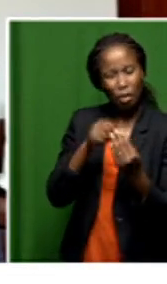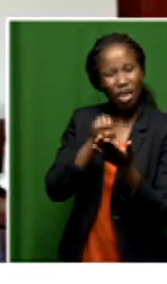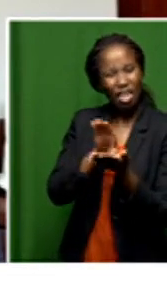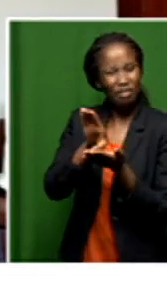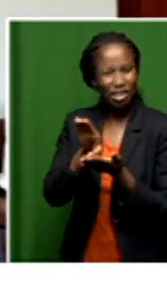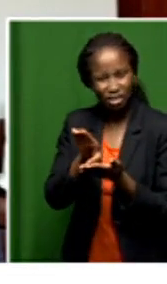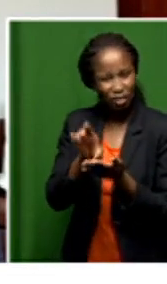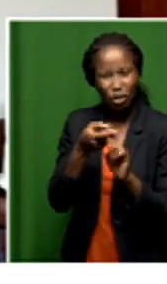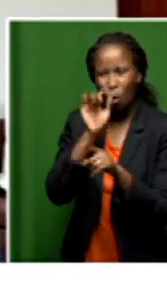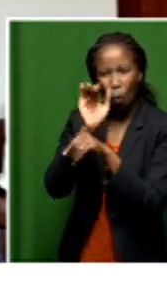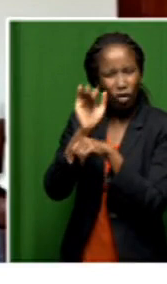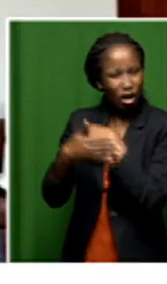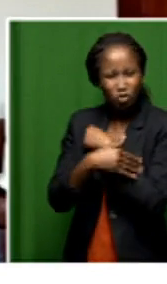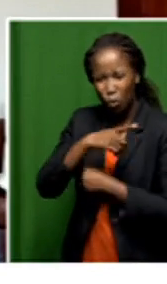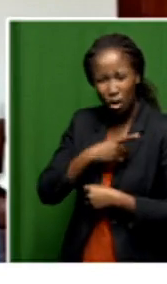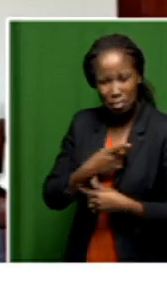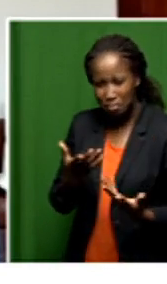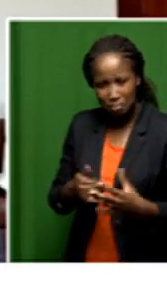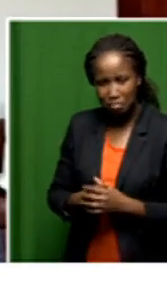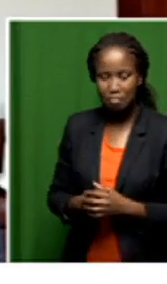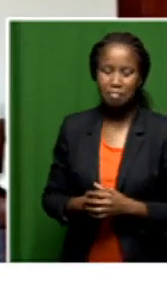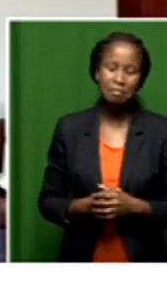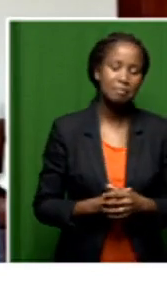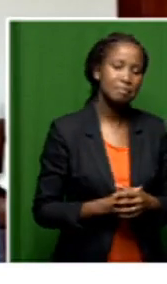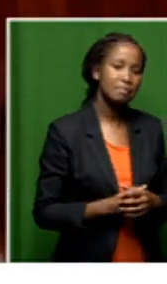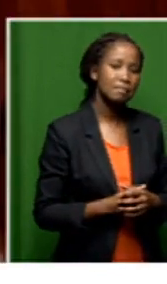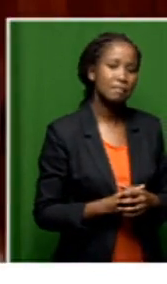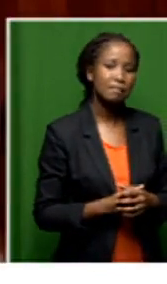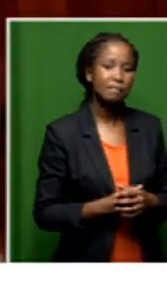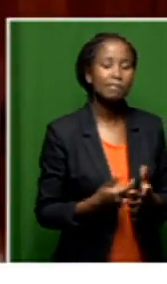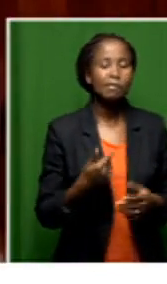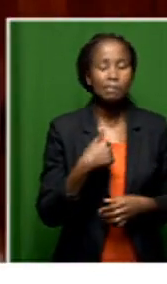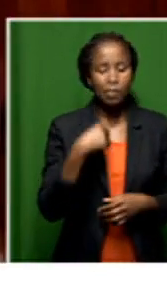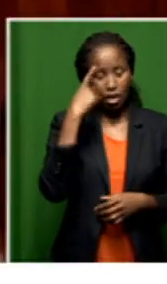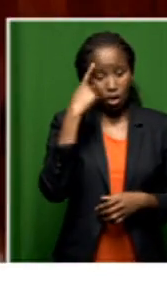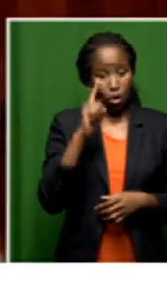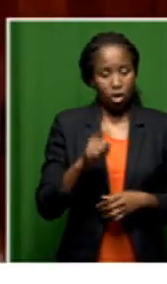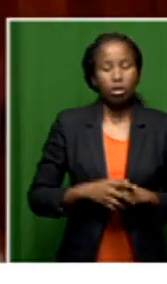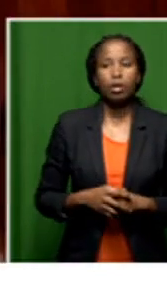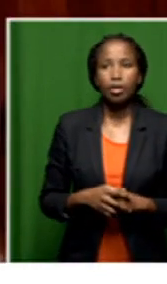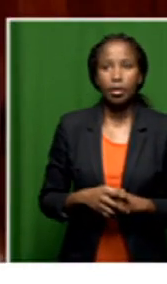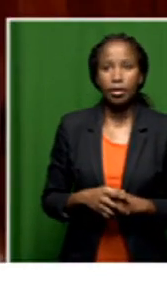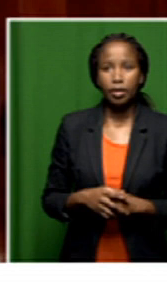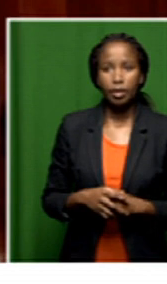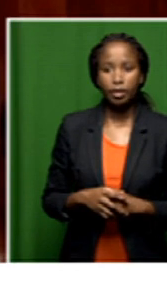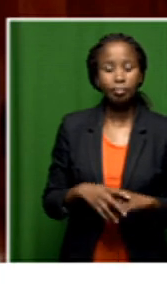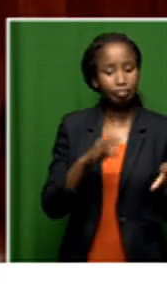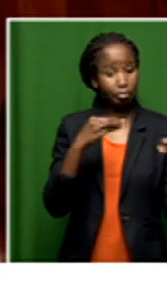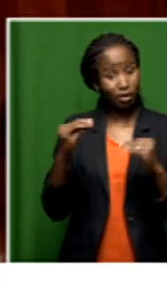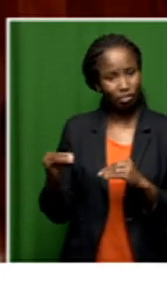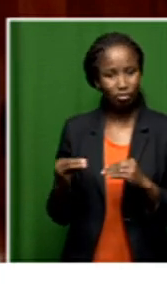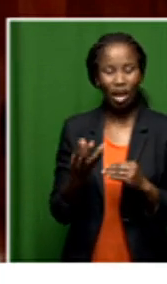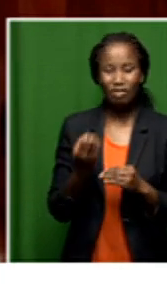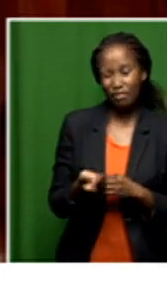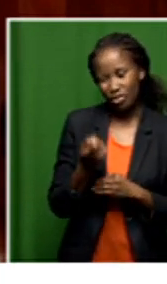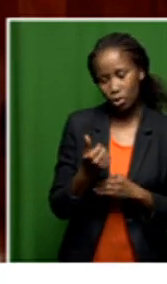little bit more. I think our industry in South Africa is plagued by a few people, a few commentators that